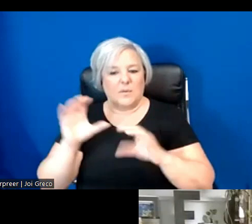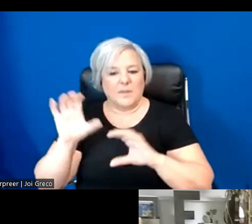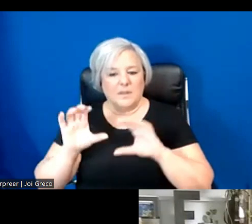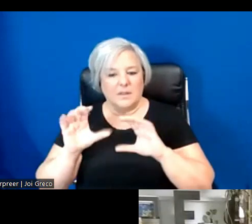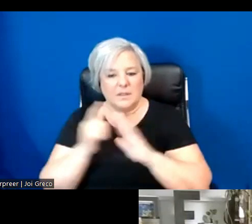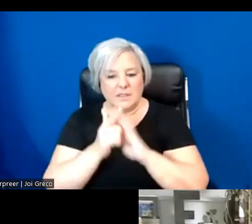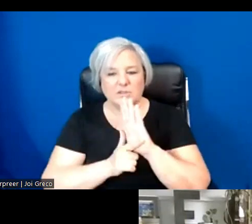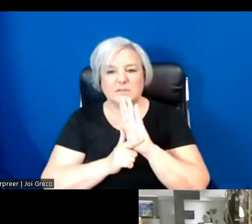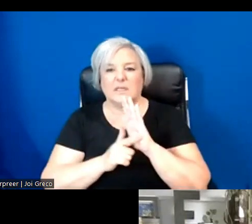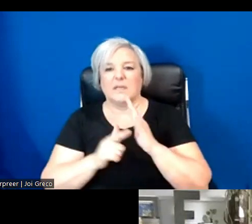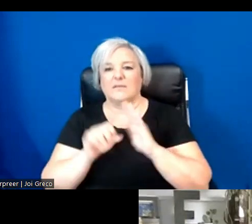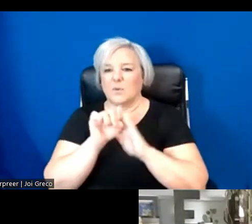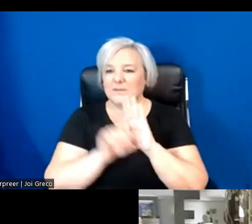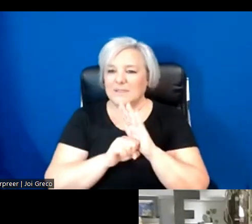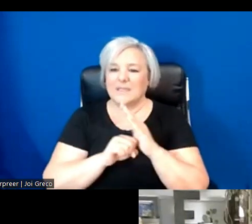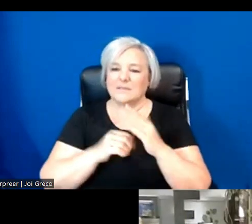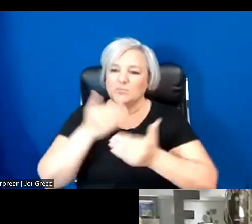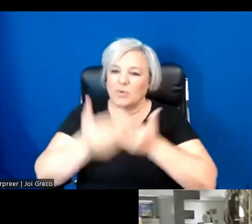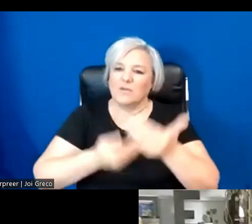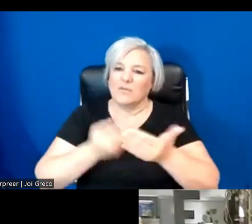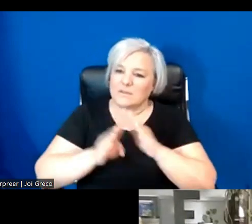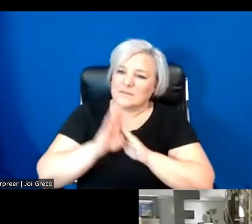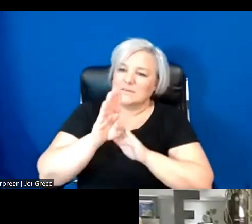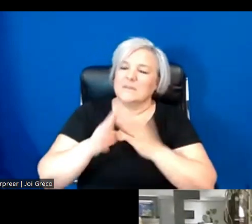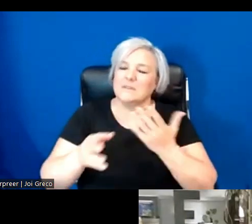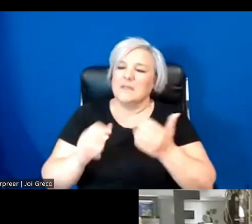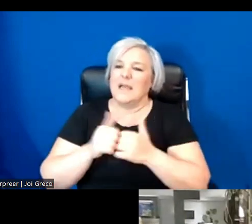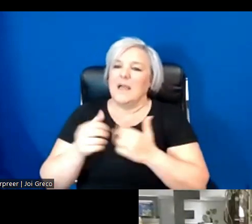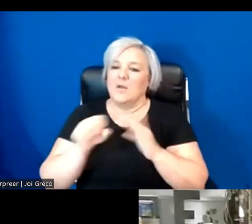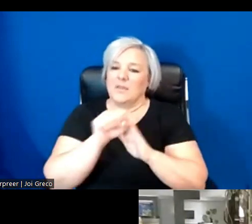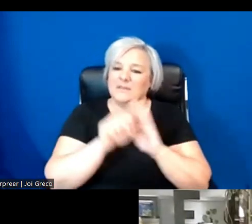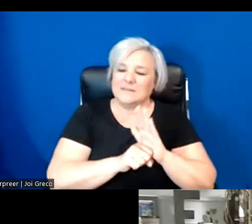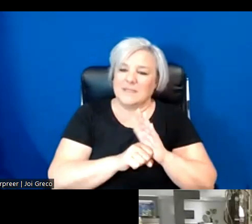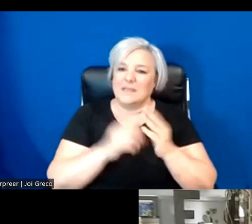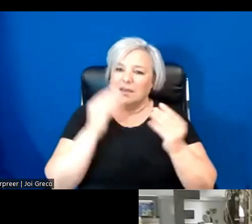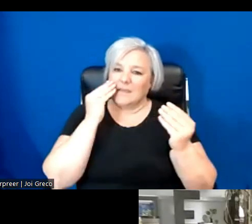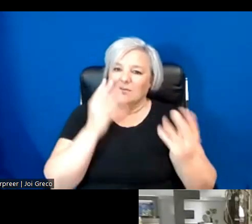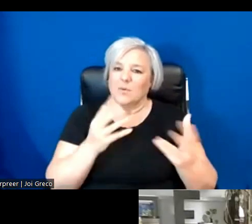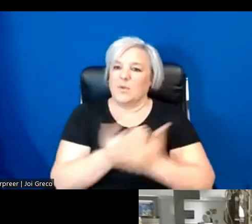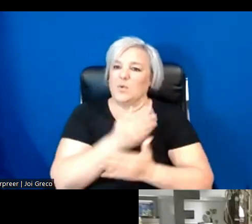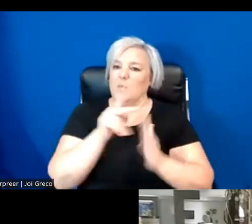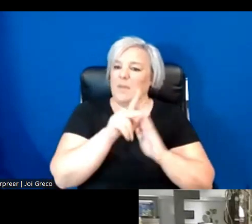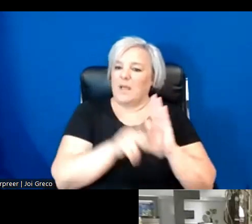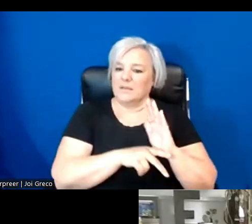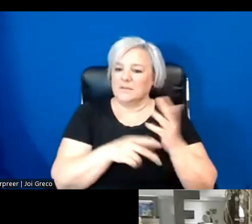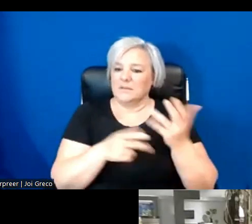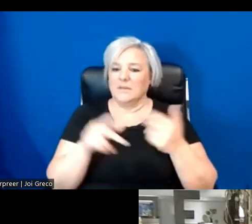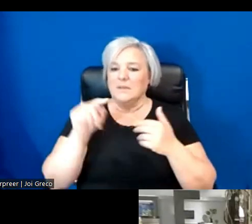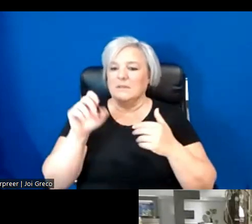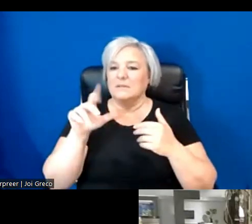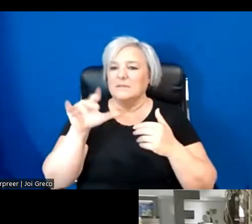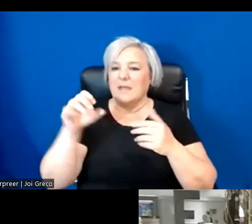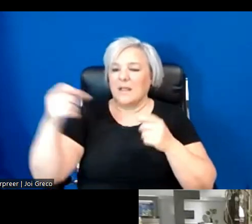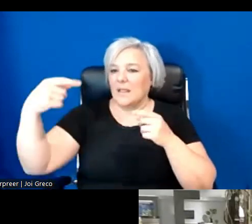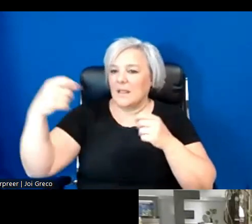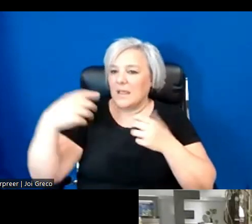state progress? How do you take this data and actually inform a new policy, whether that's telehealth or another type